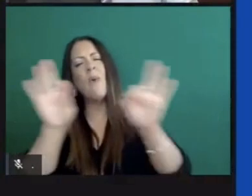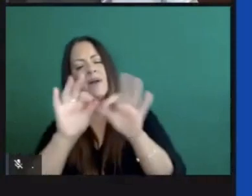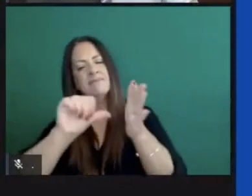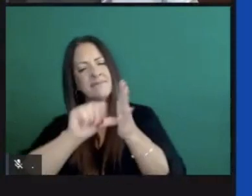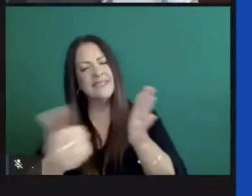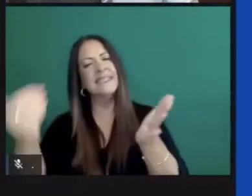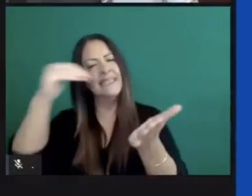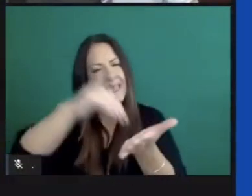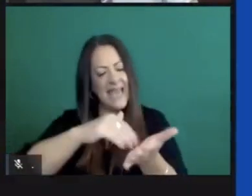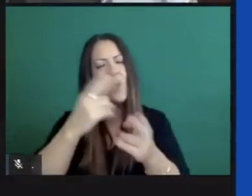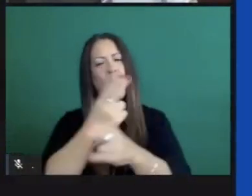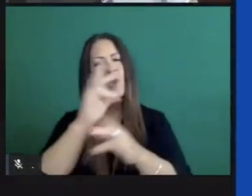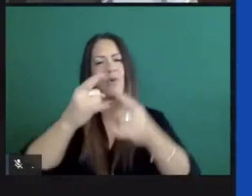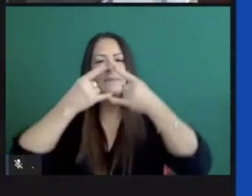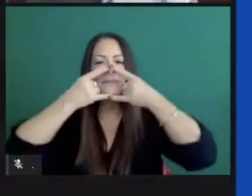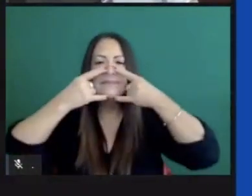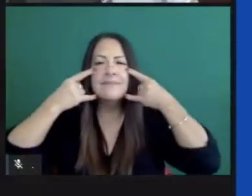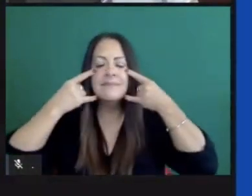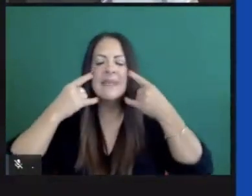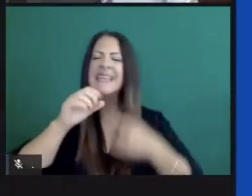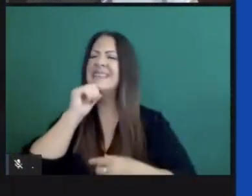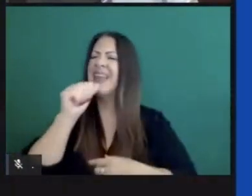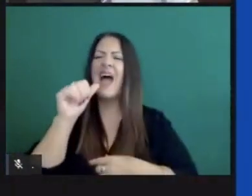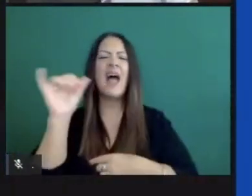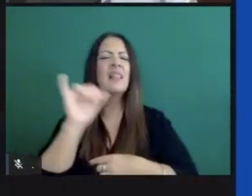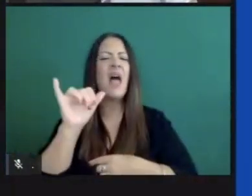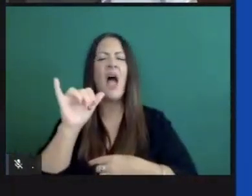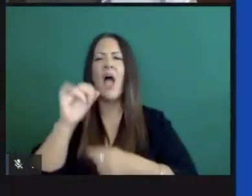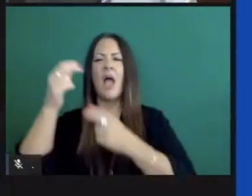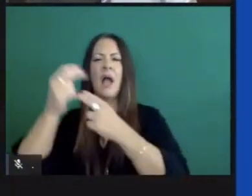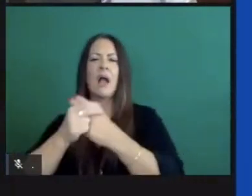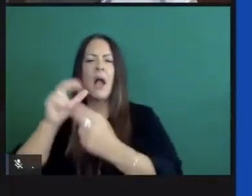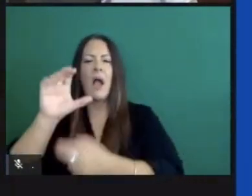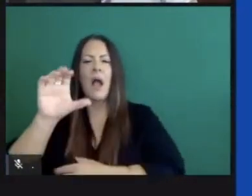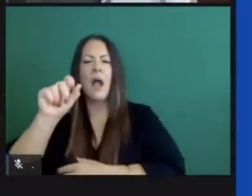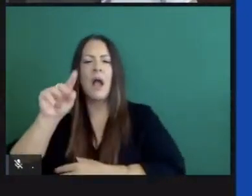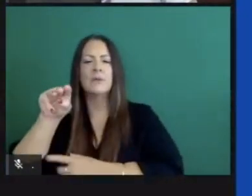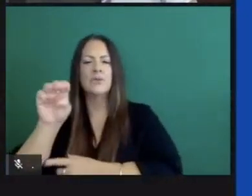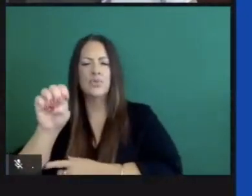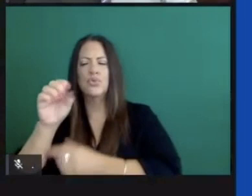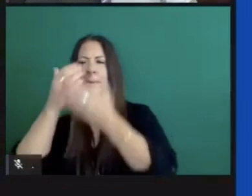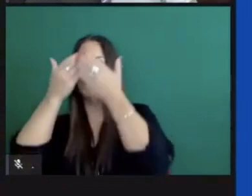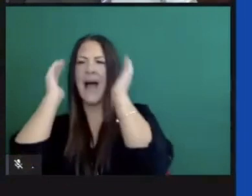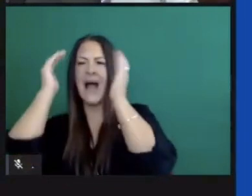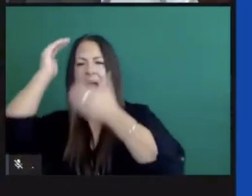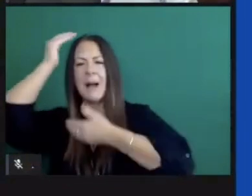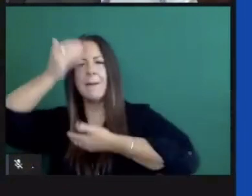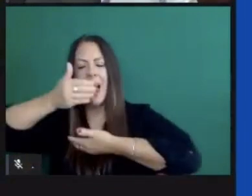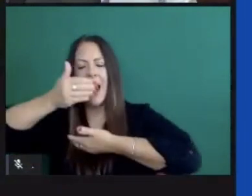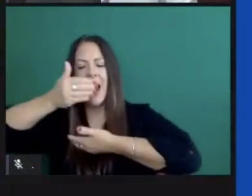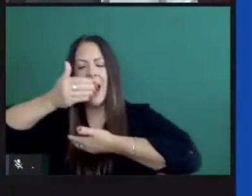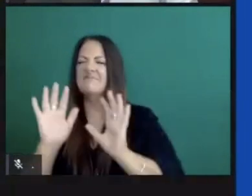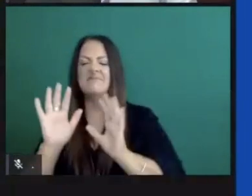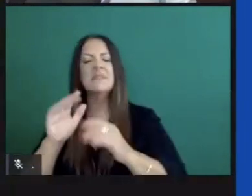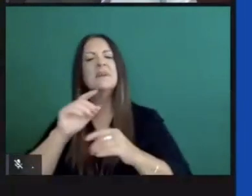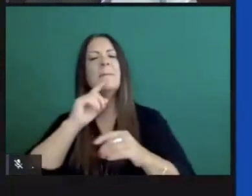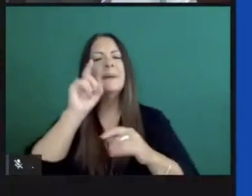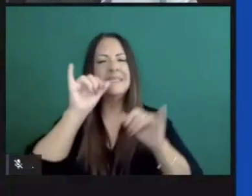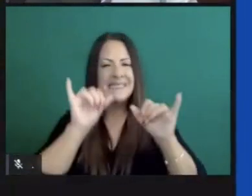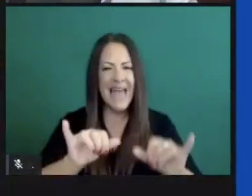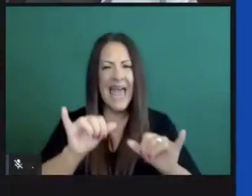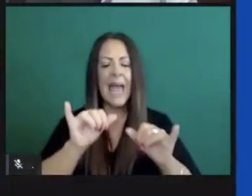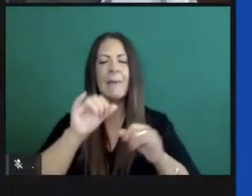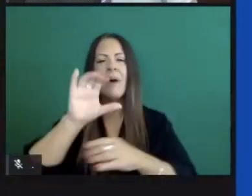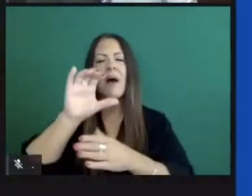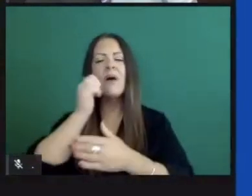face covering, and that's not the costume mask that you have. It needs to be a cloth face covering, just like you do